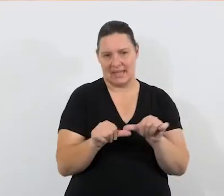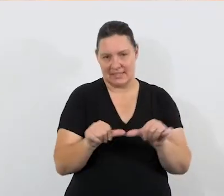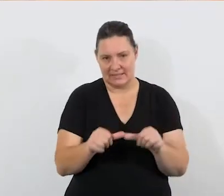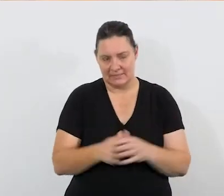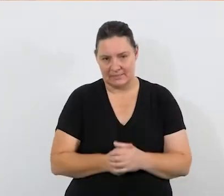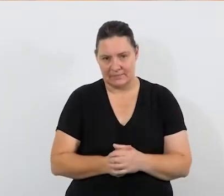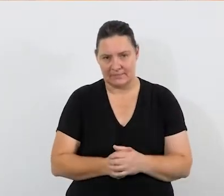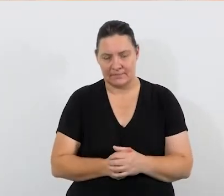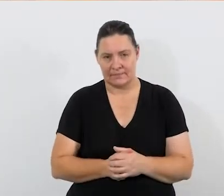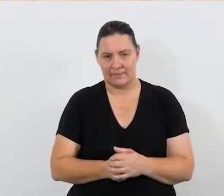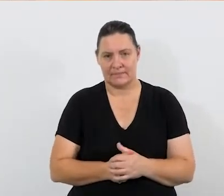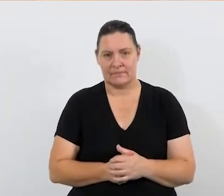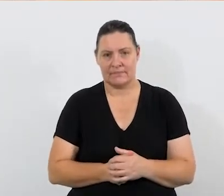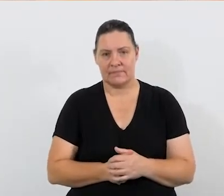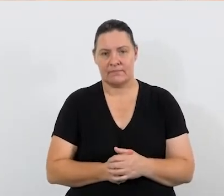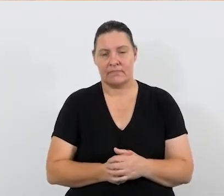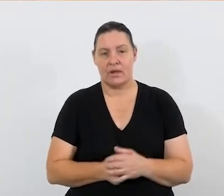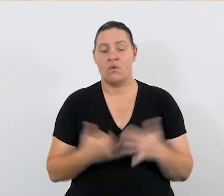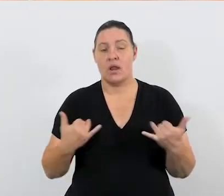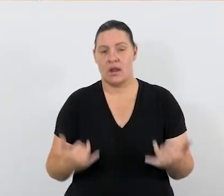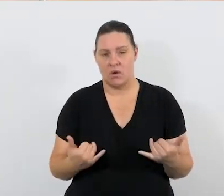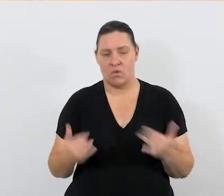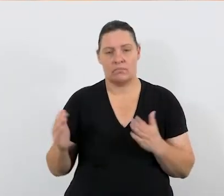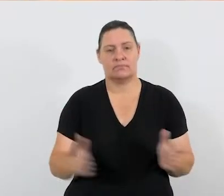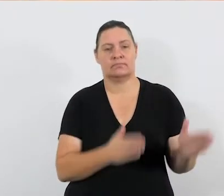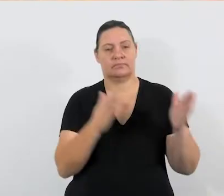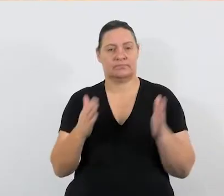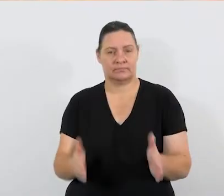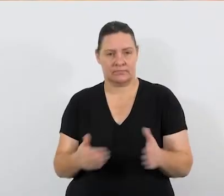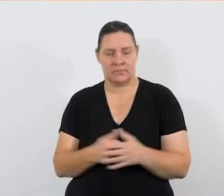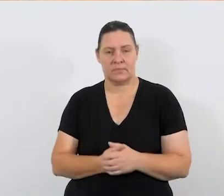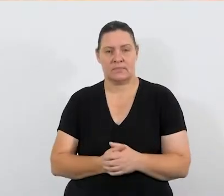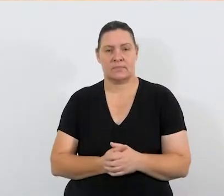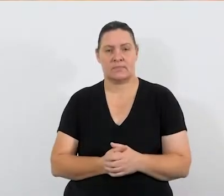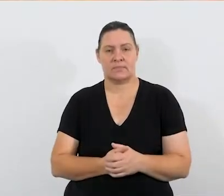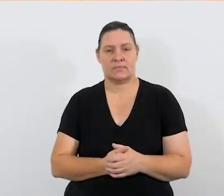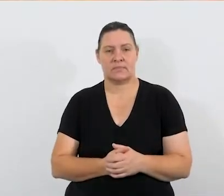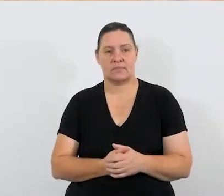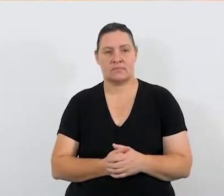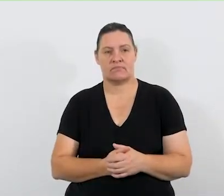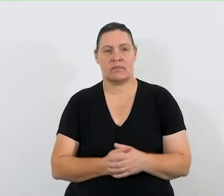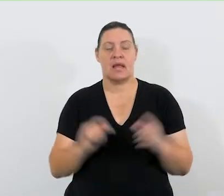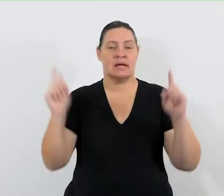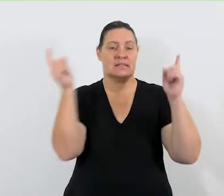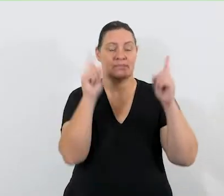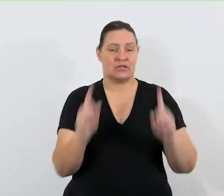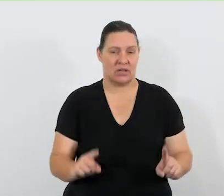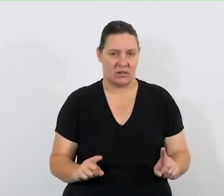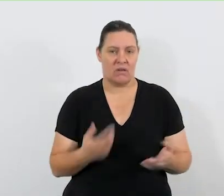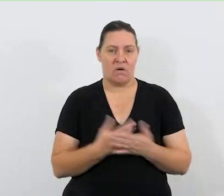shapes and sizes. So we are going to move on to the next part, which